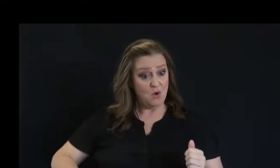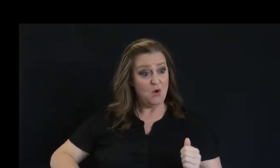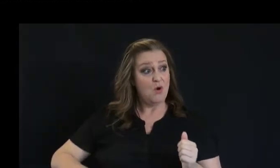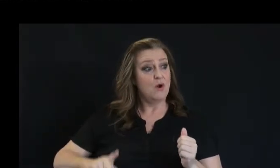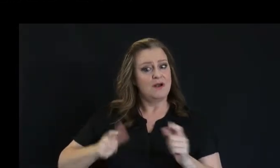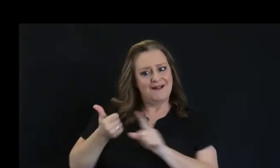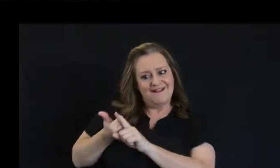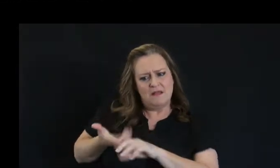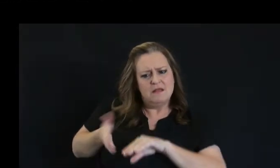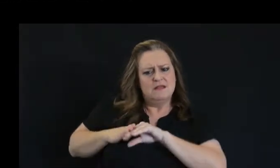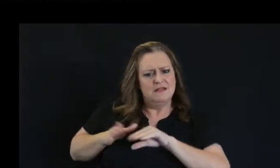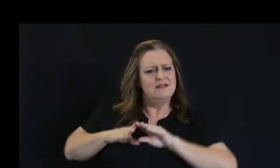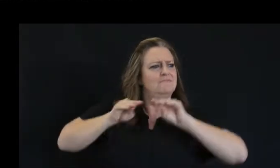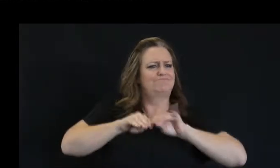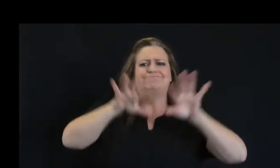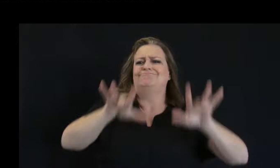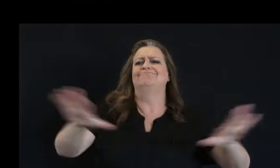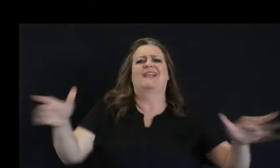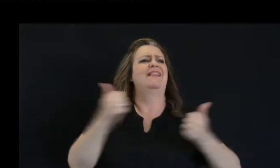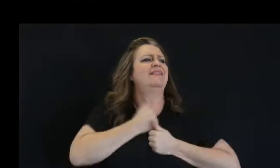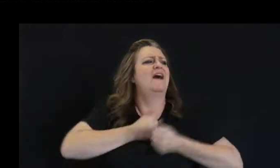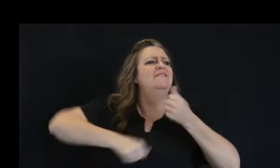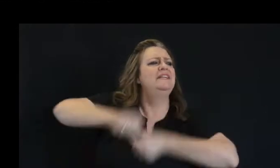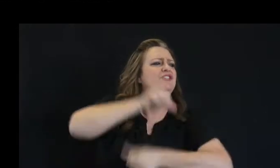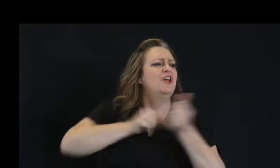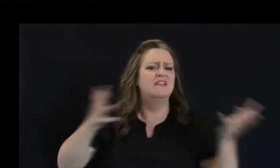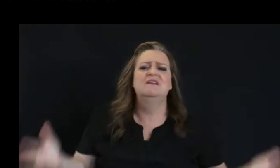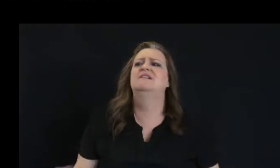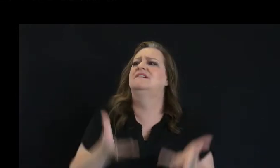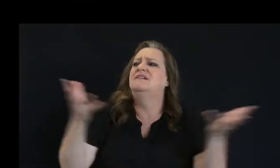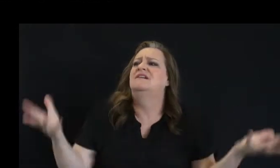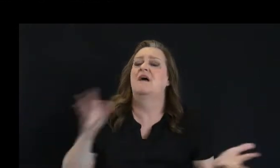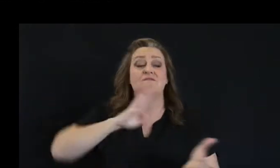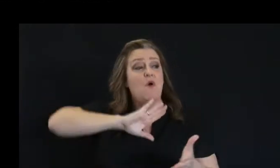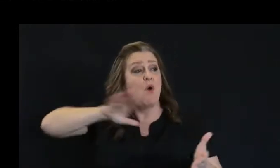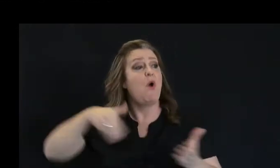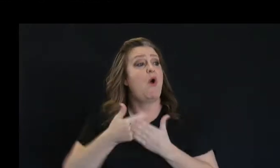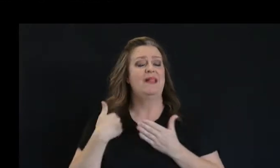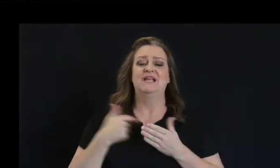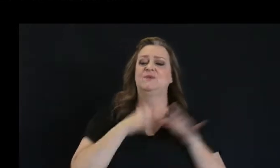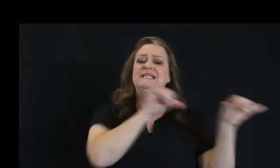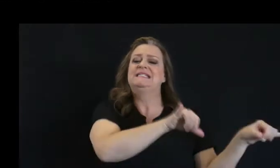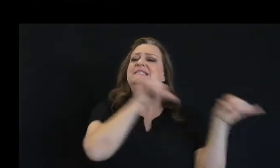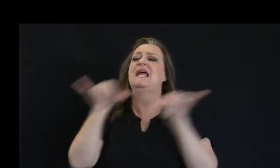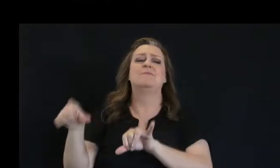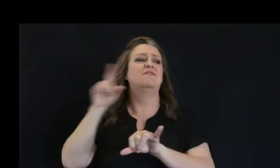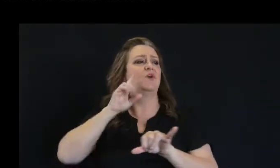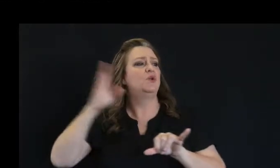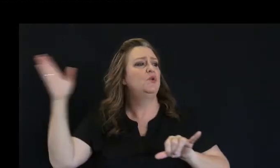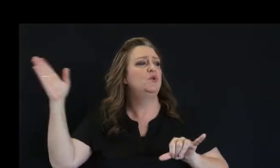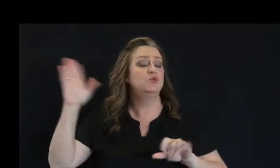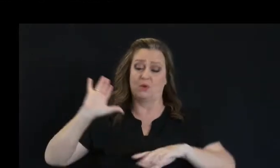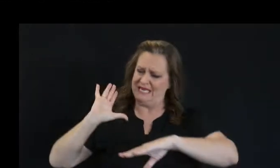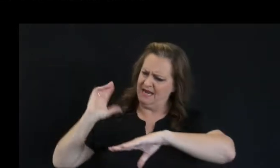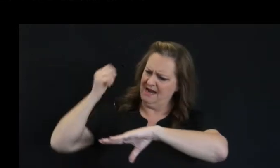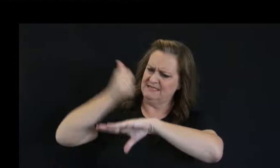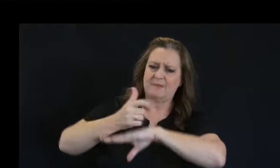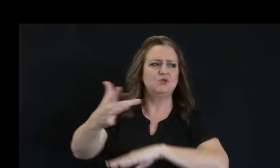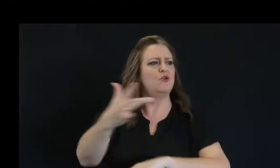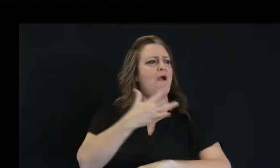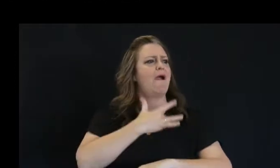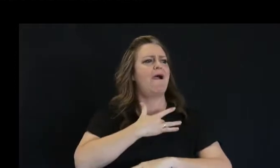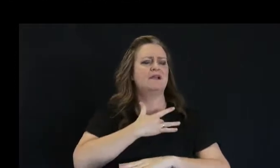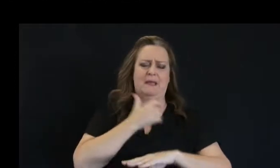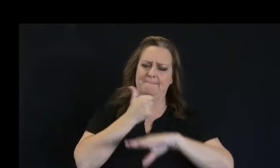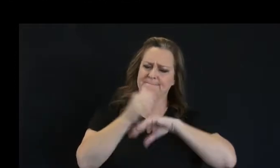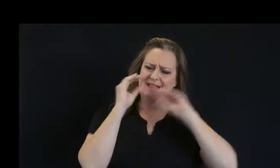you increase and abound in love for one another and for all as we do for you, so that he may establish your hearts